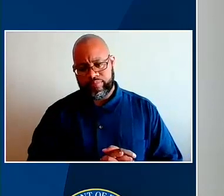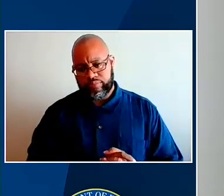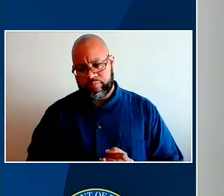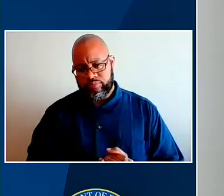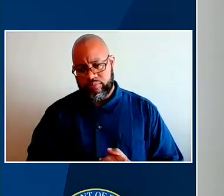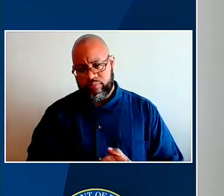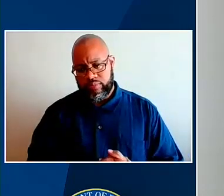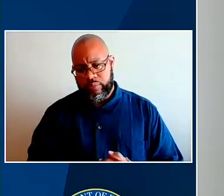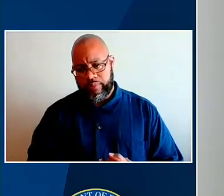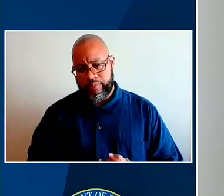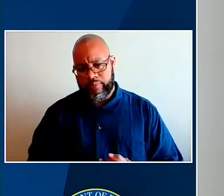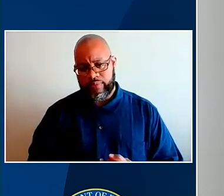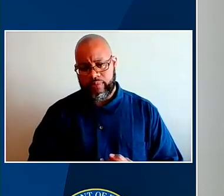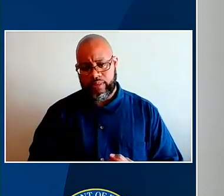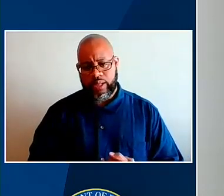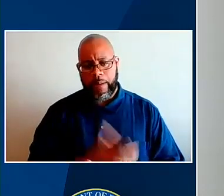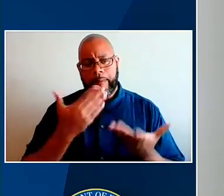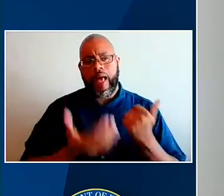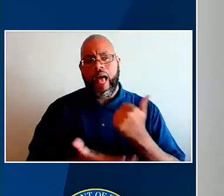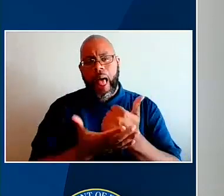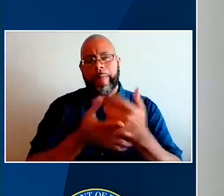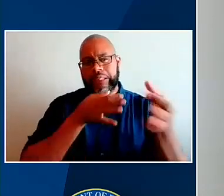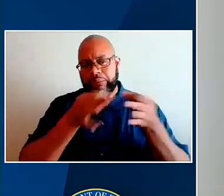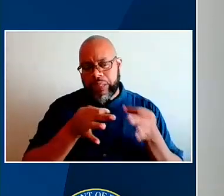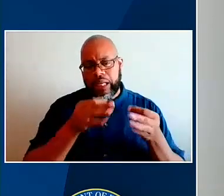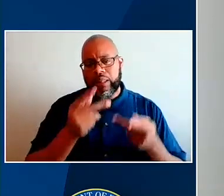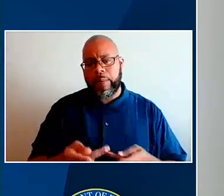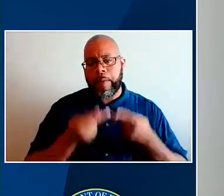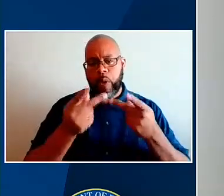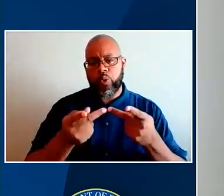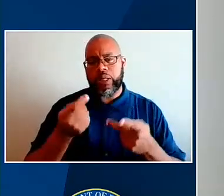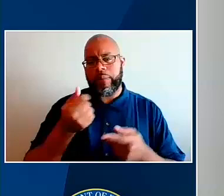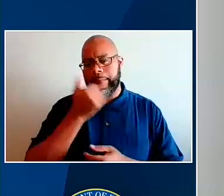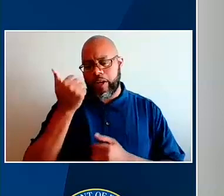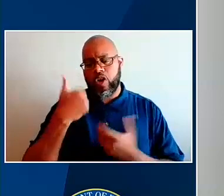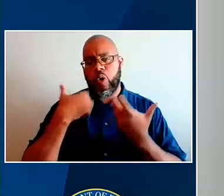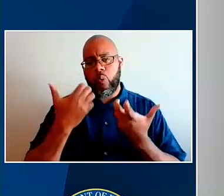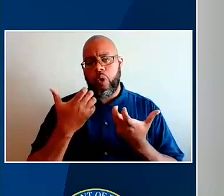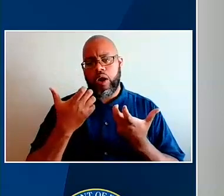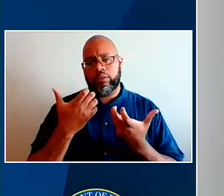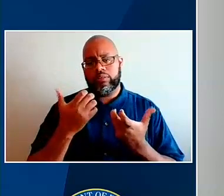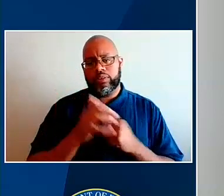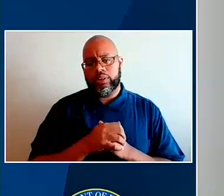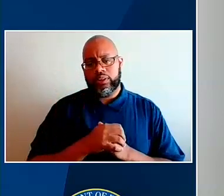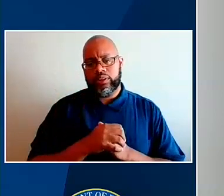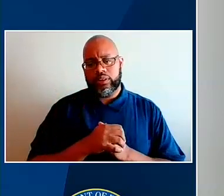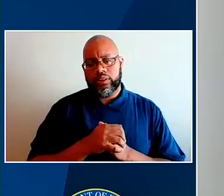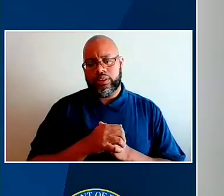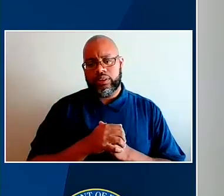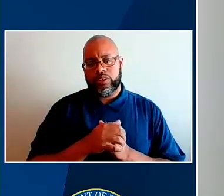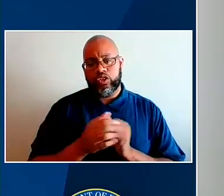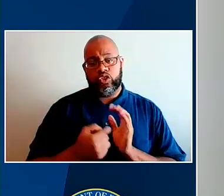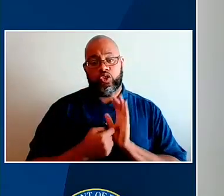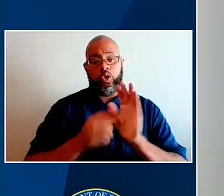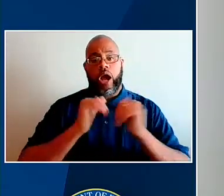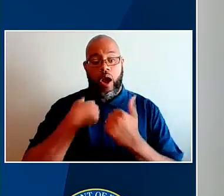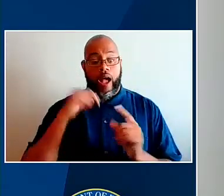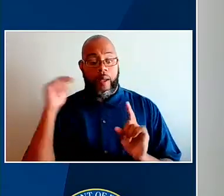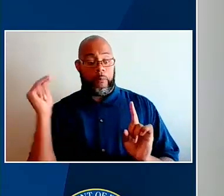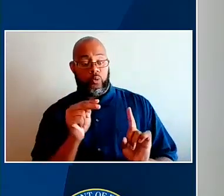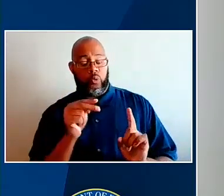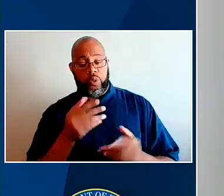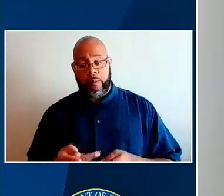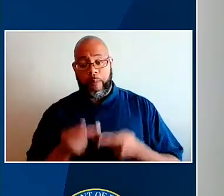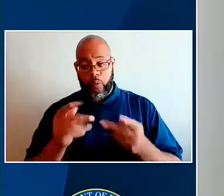Yeah, maybe to help characterize the proposal a little bit better, I want to just sort of express how I viewed the proposal that